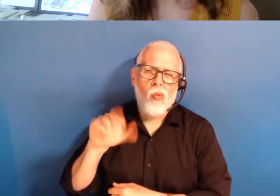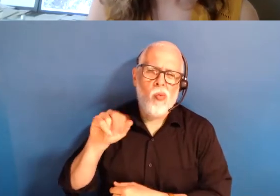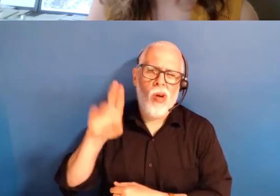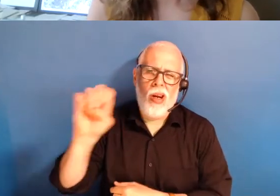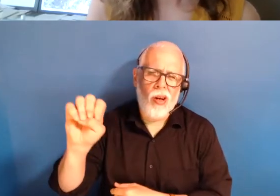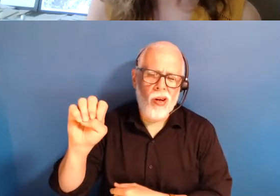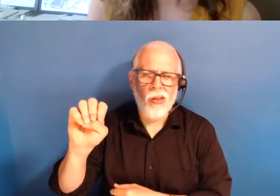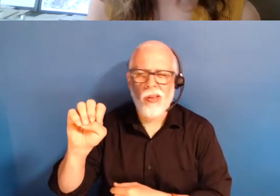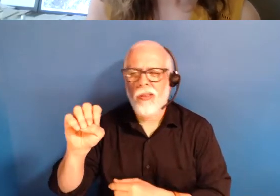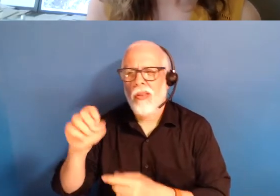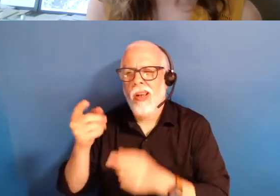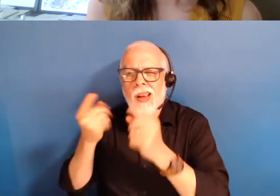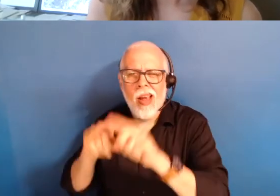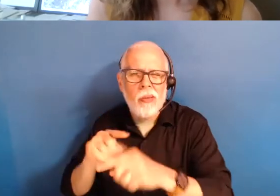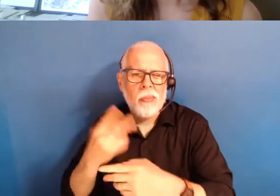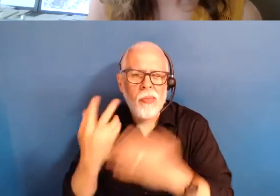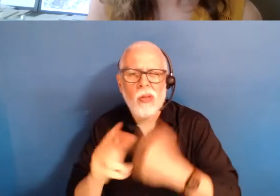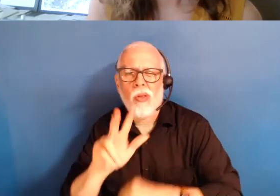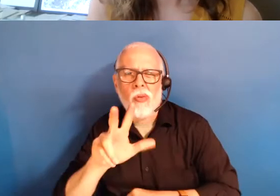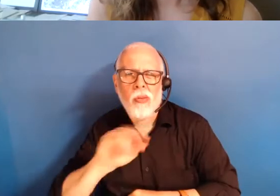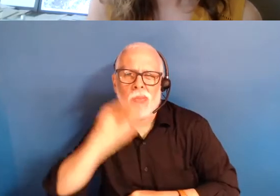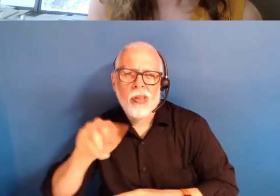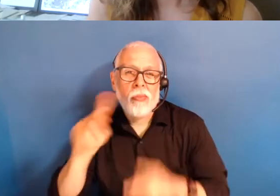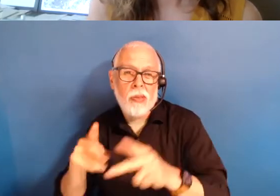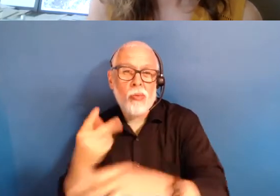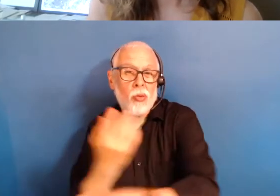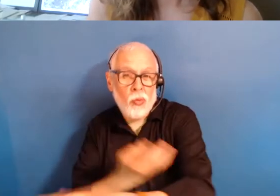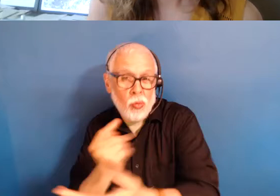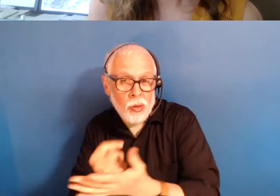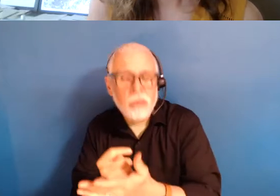only about 3% of folks who receive treatment.